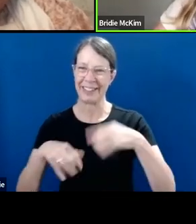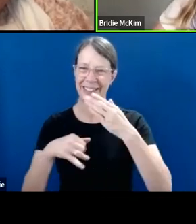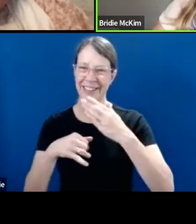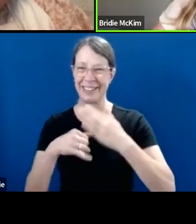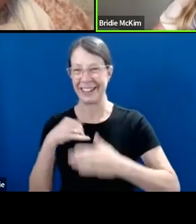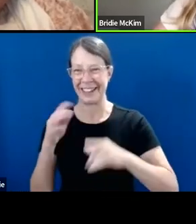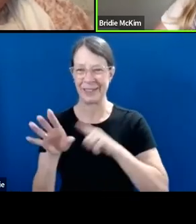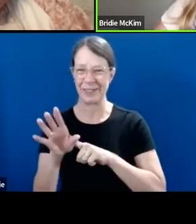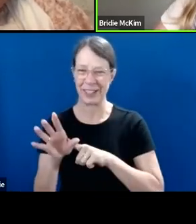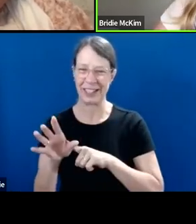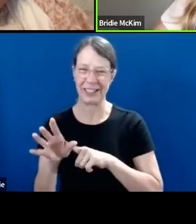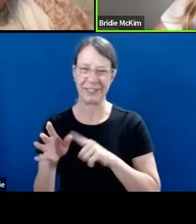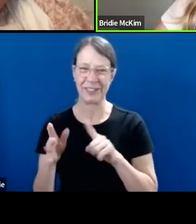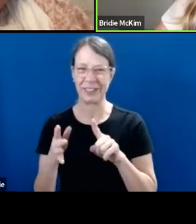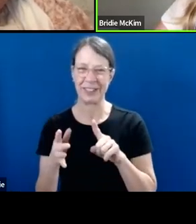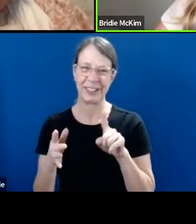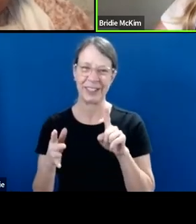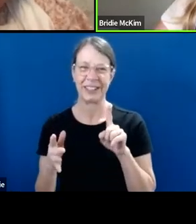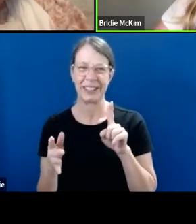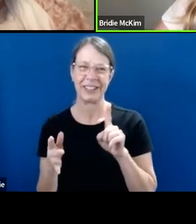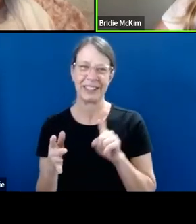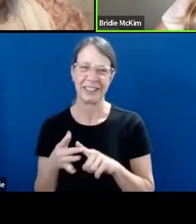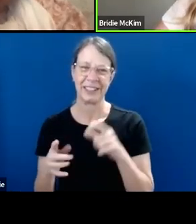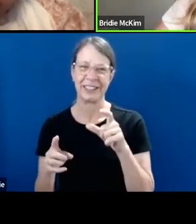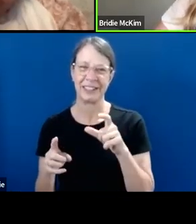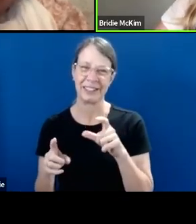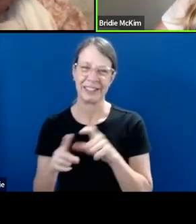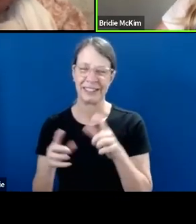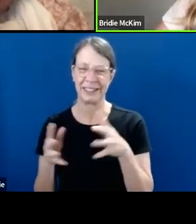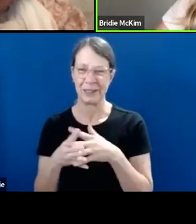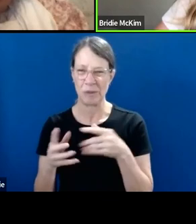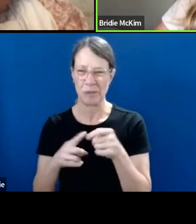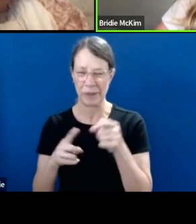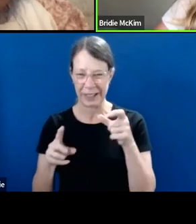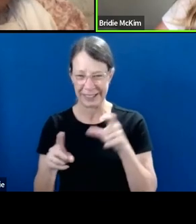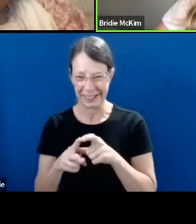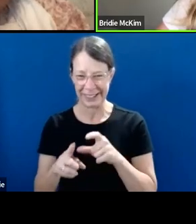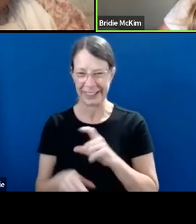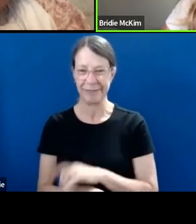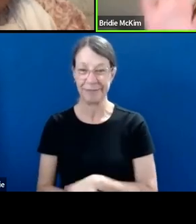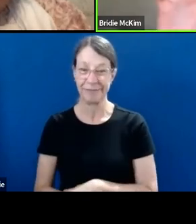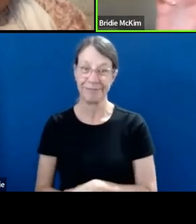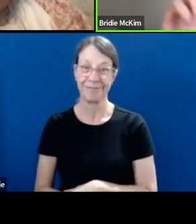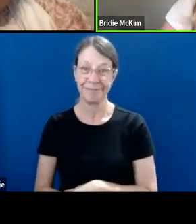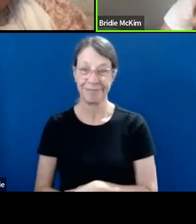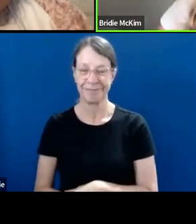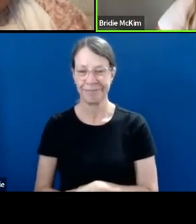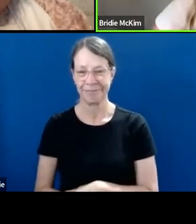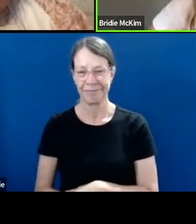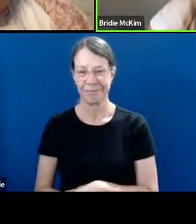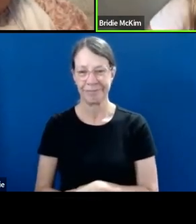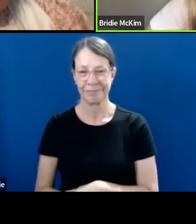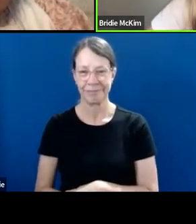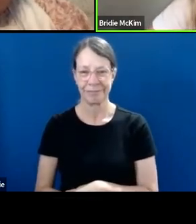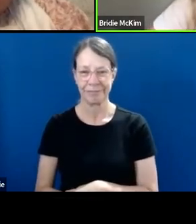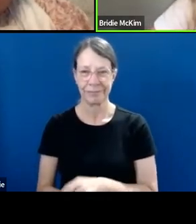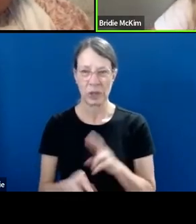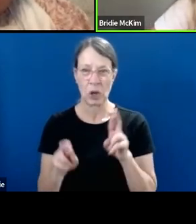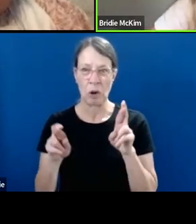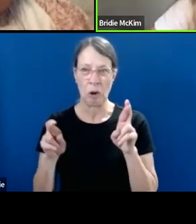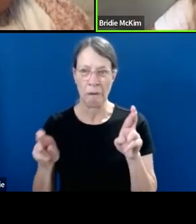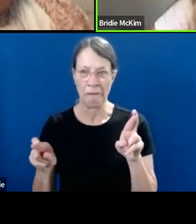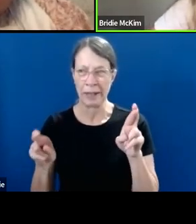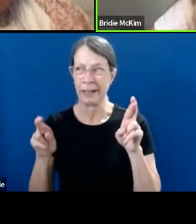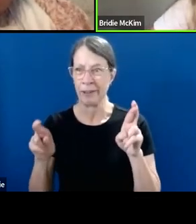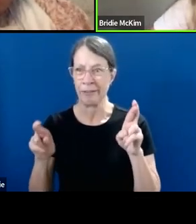time of year for International Day of People with Disability. Now that hopefully, fingers crossed, fingers and toes,